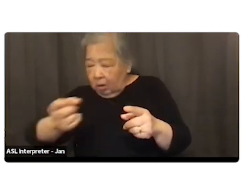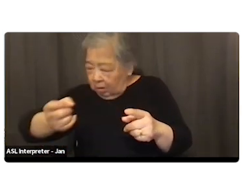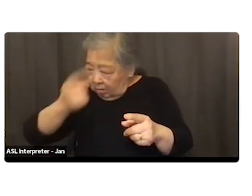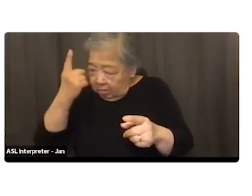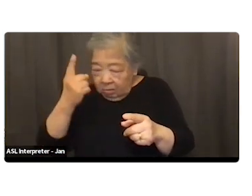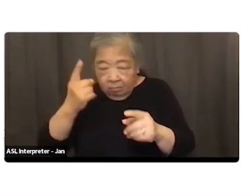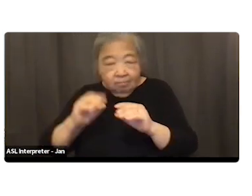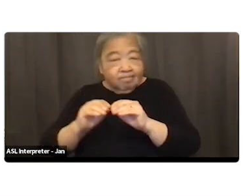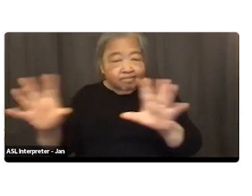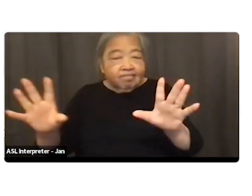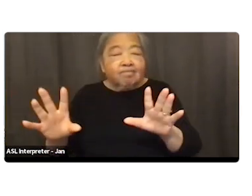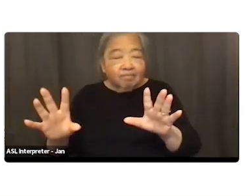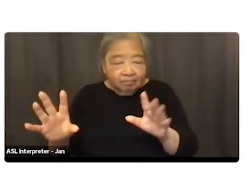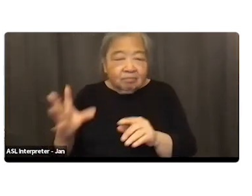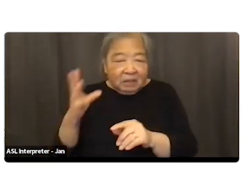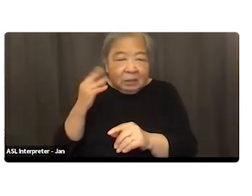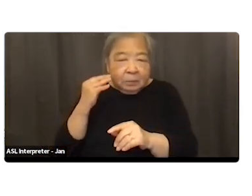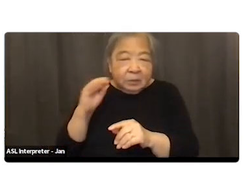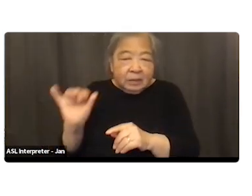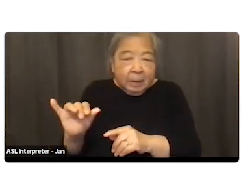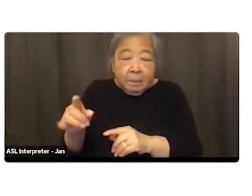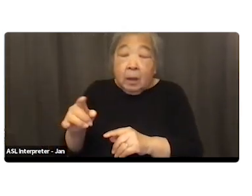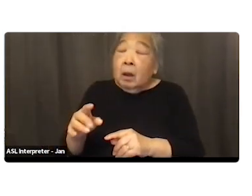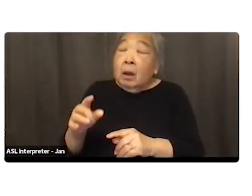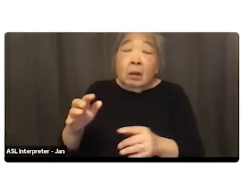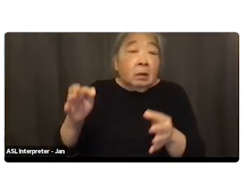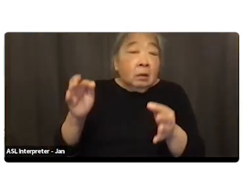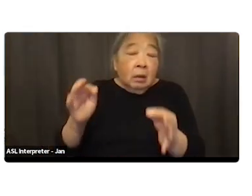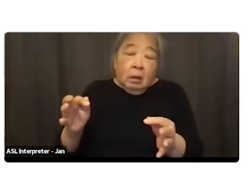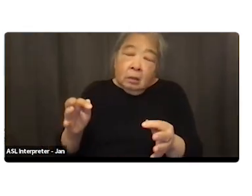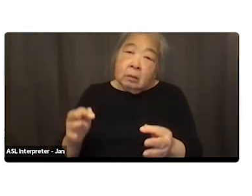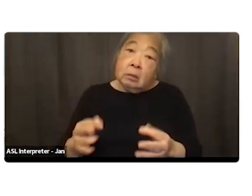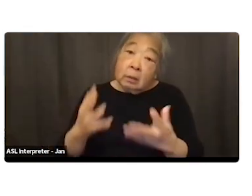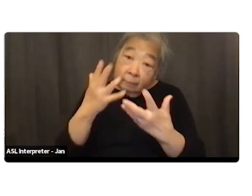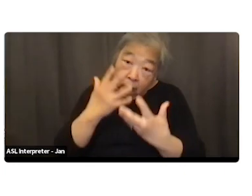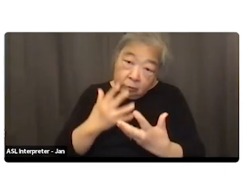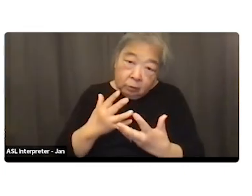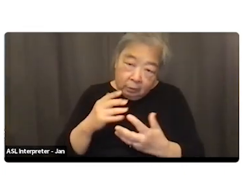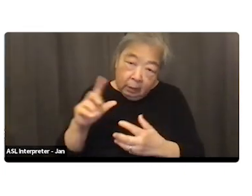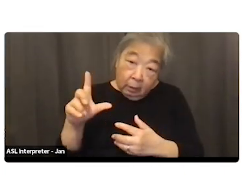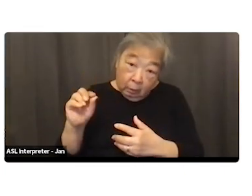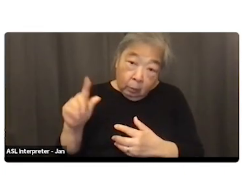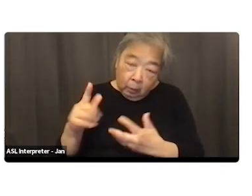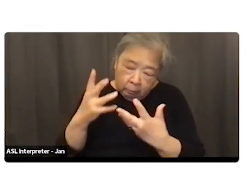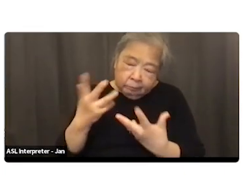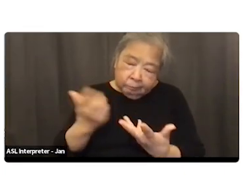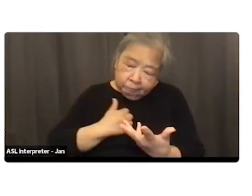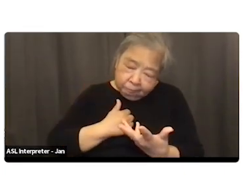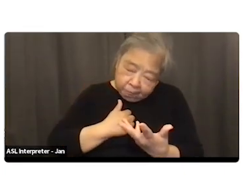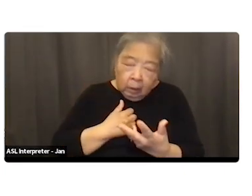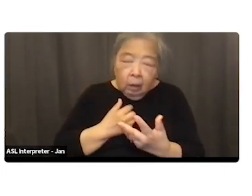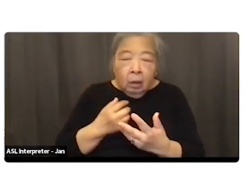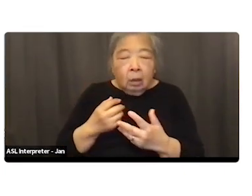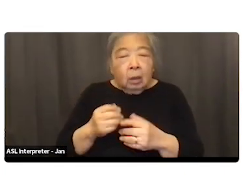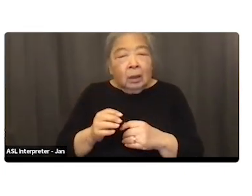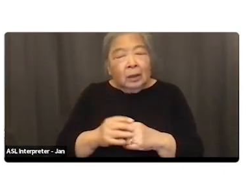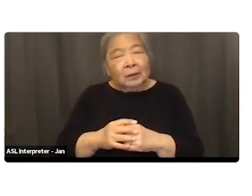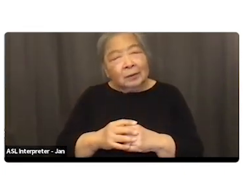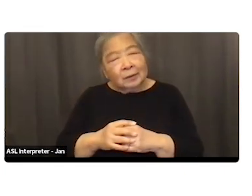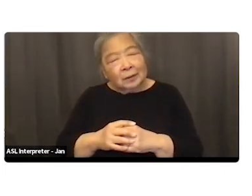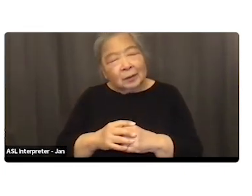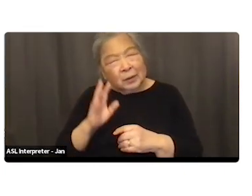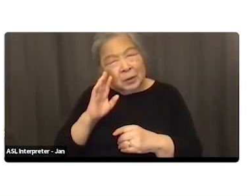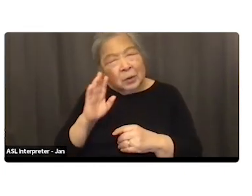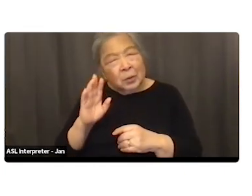perfect. So, absolutely, unfortunately, LOL. You know, it felt